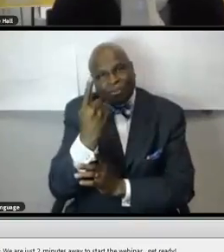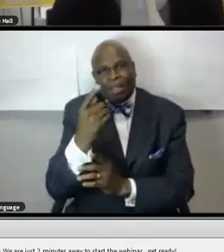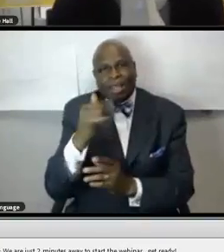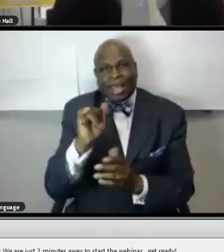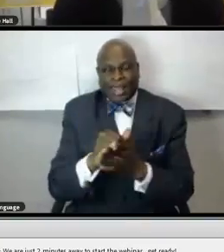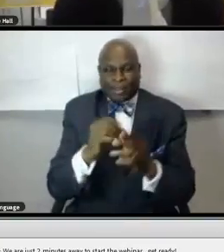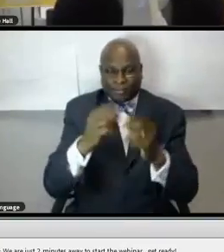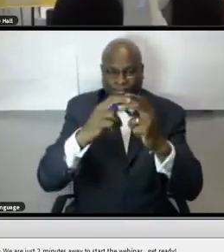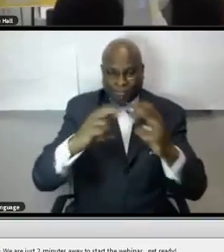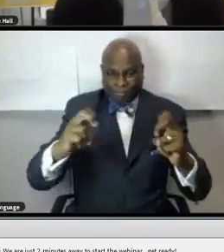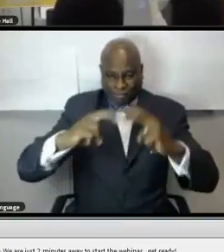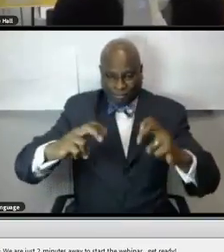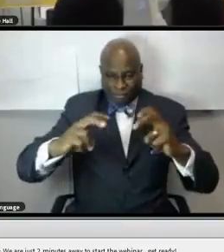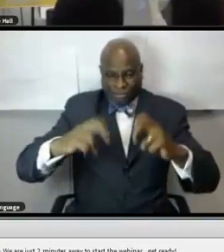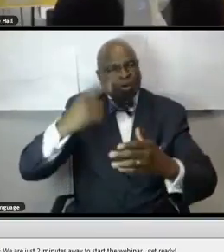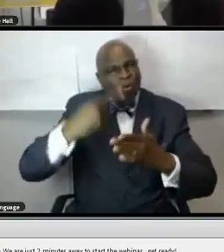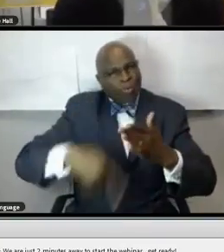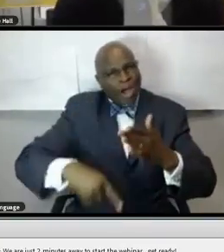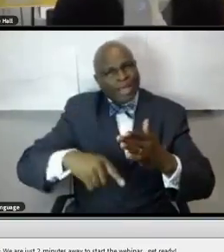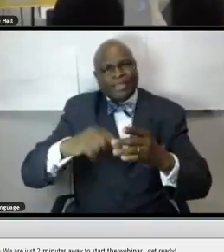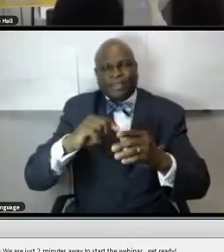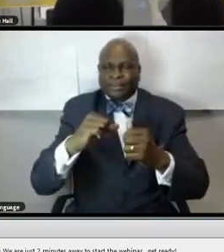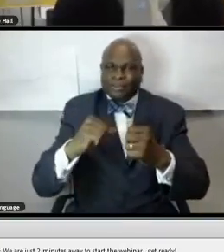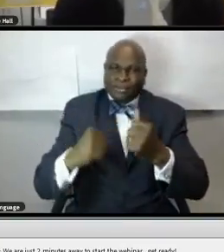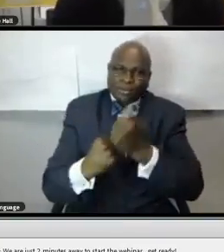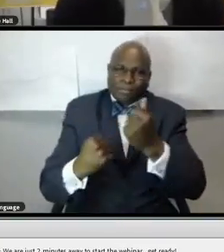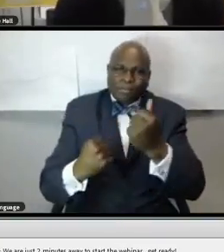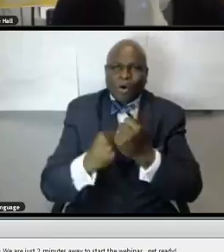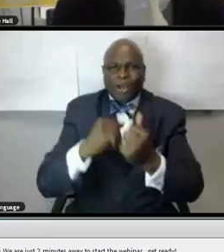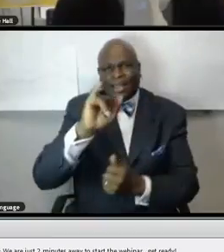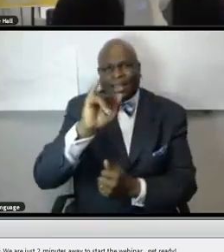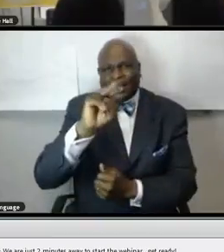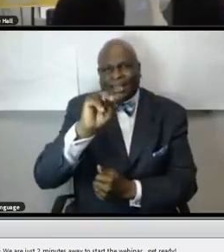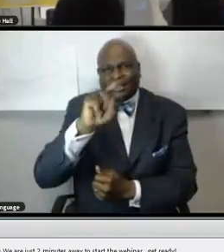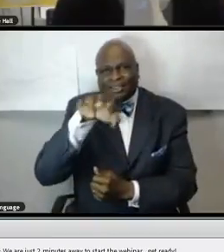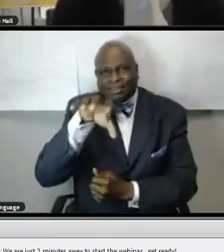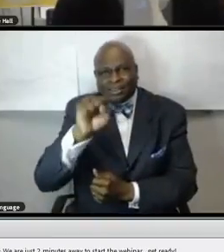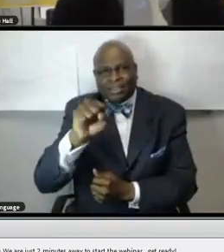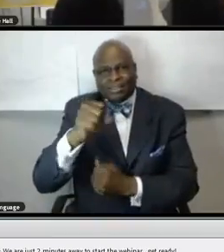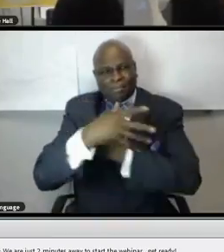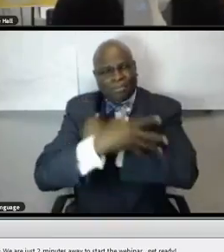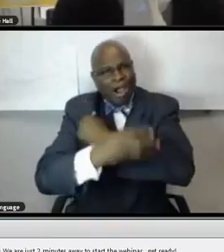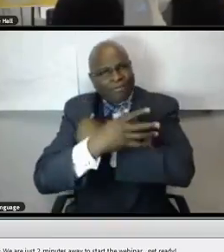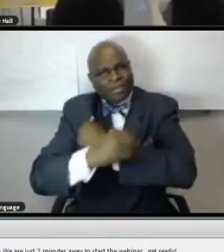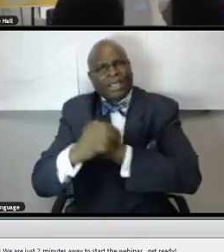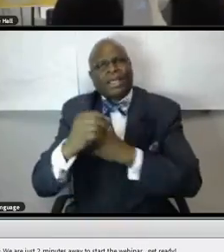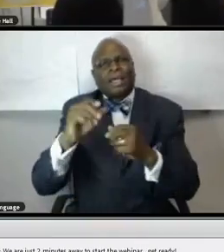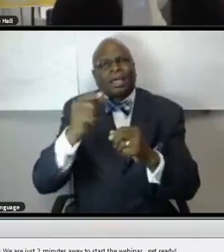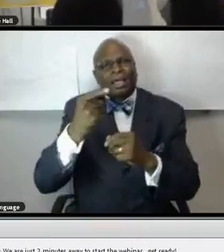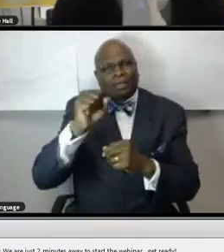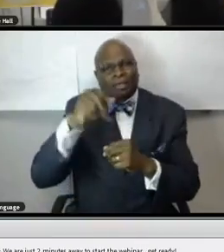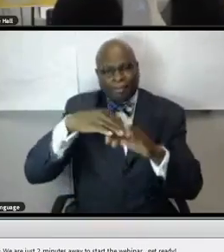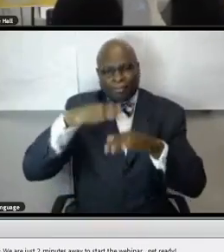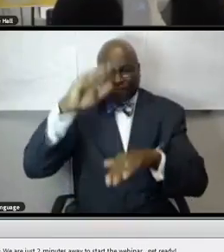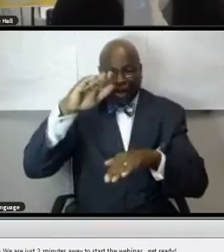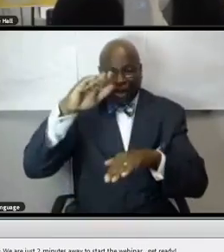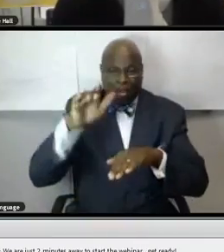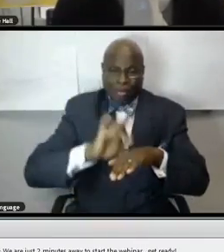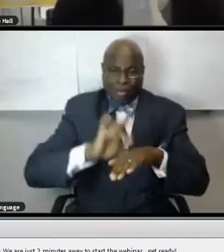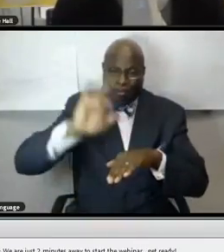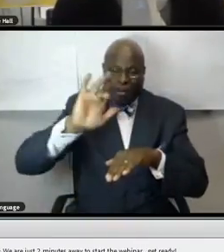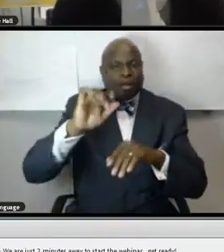disentangle what underpins the indigenous poverty gap. Of course, there are